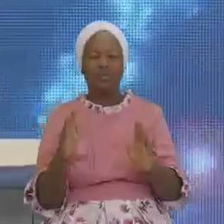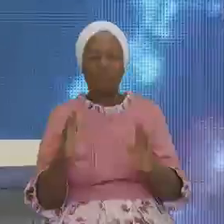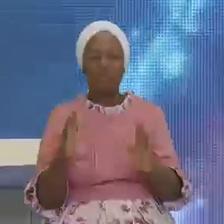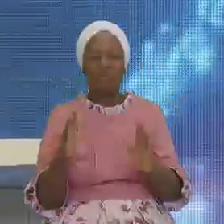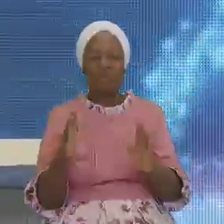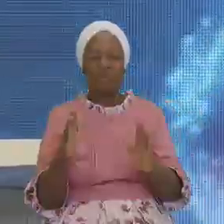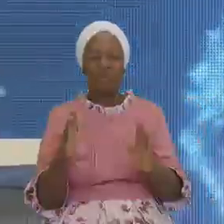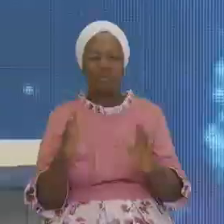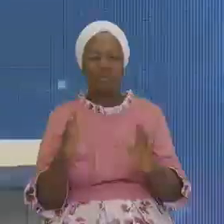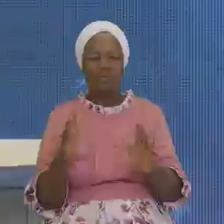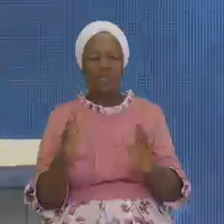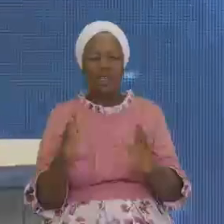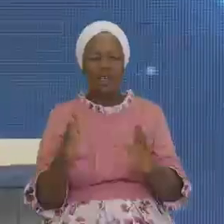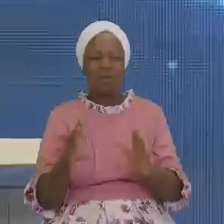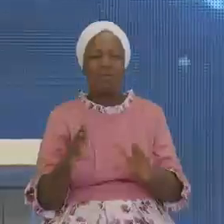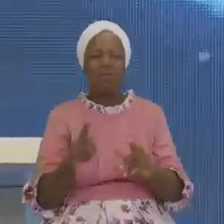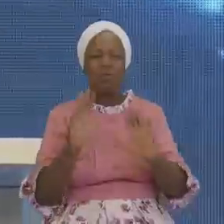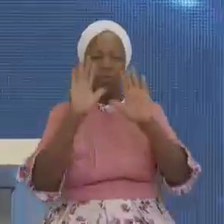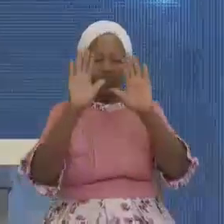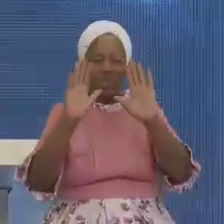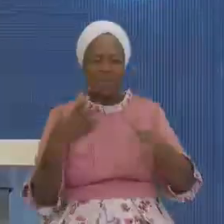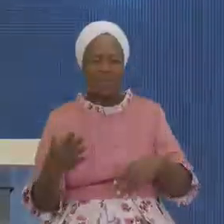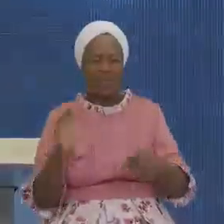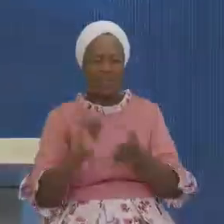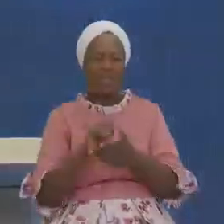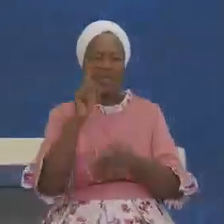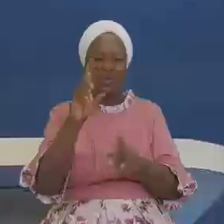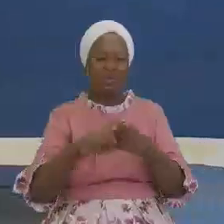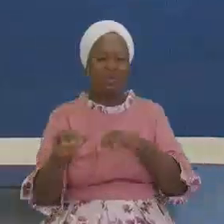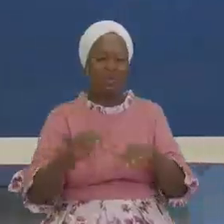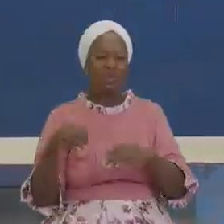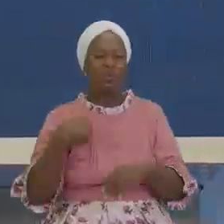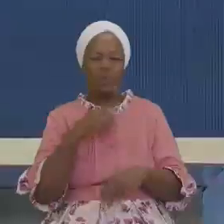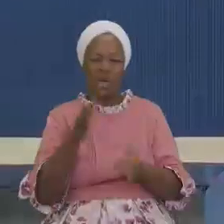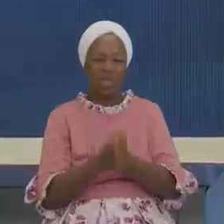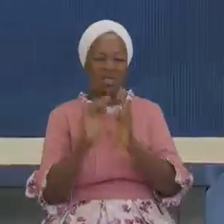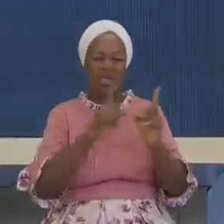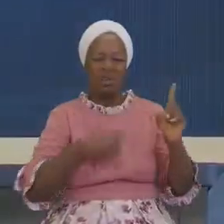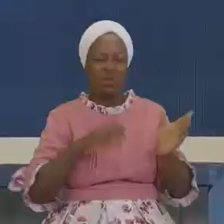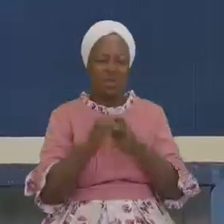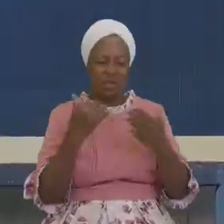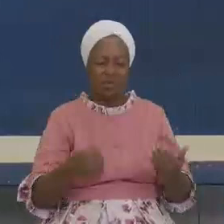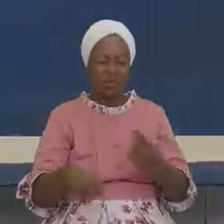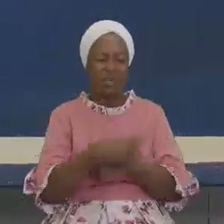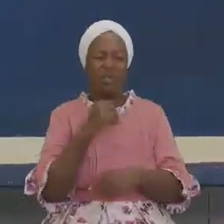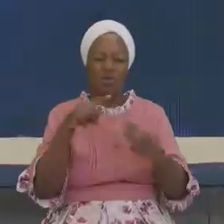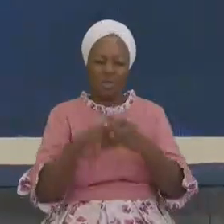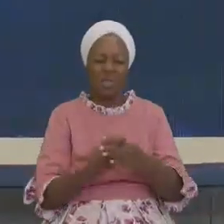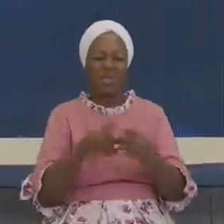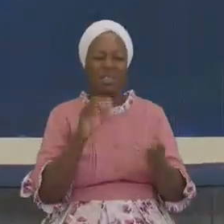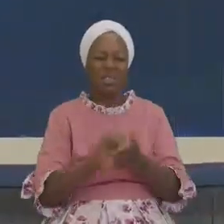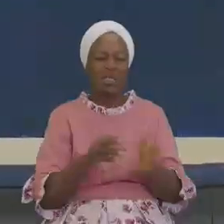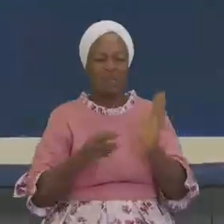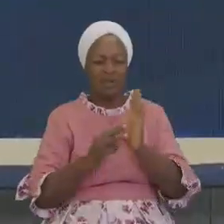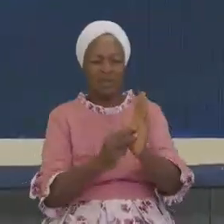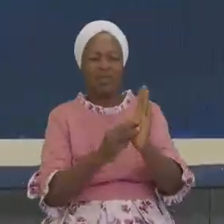prodigious things that will do. We're asking, Lord, that today you begin the manifestation